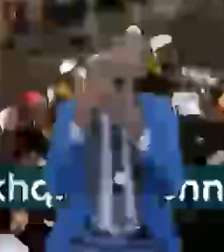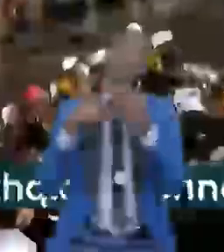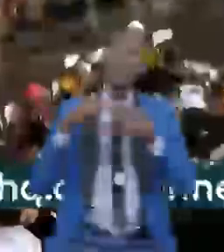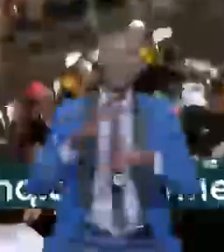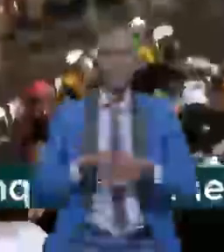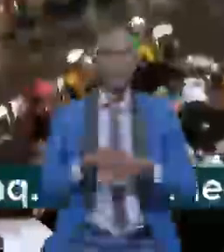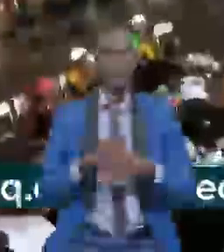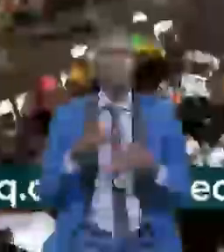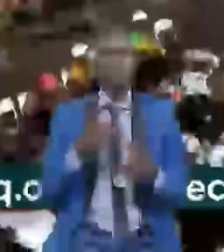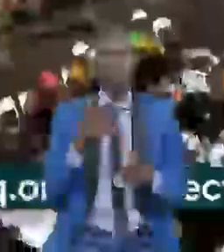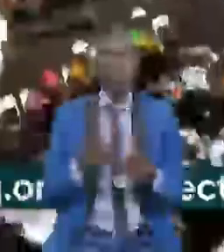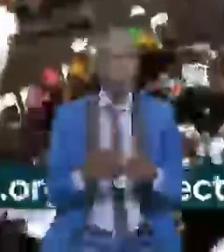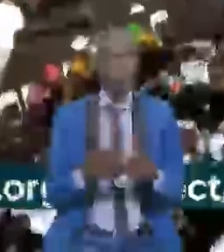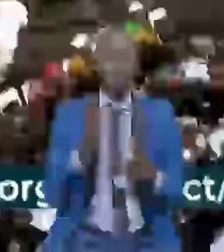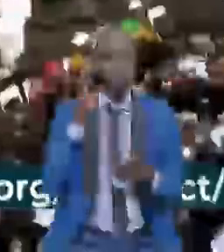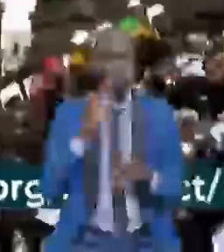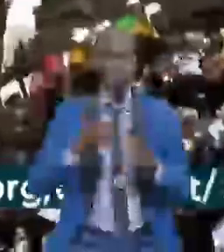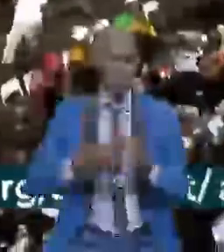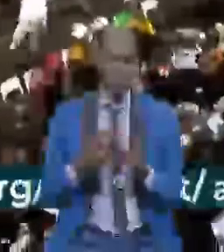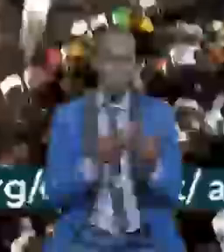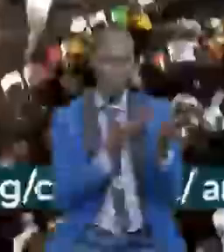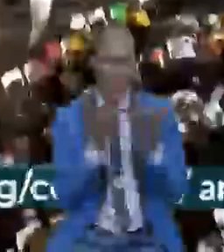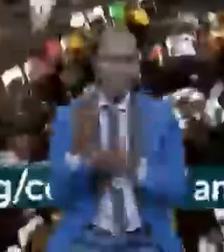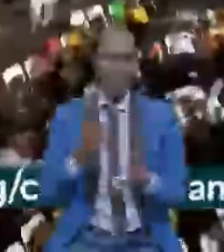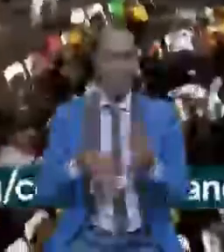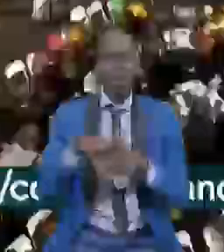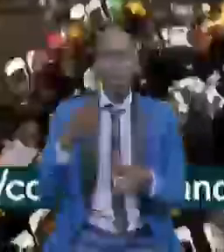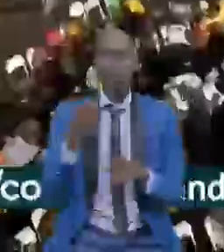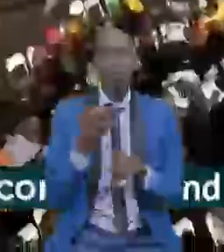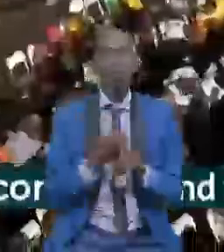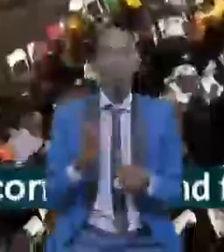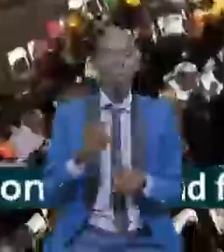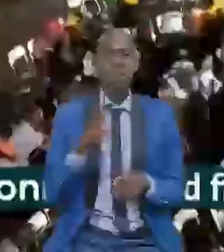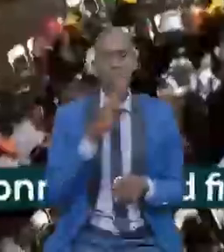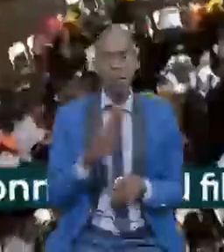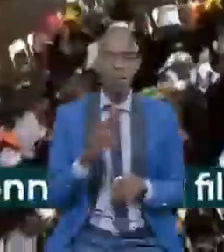then you begin to bring out the people from where they are